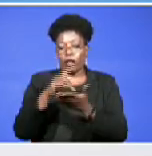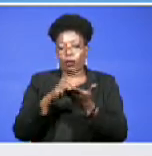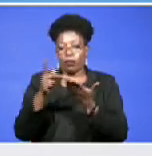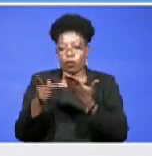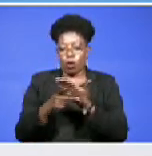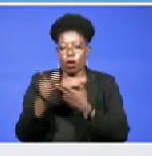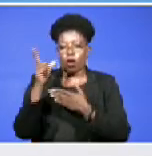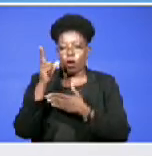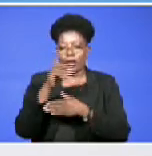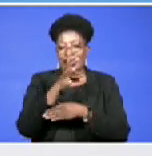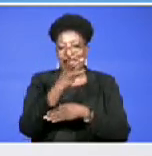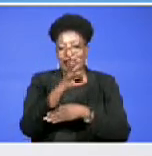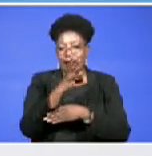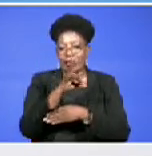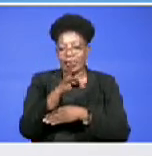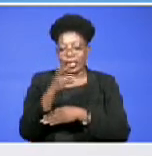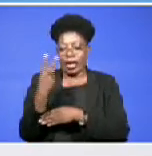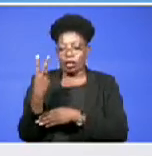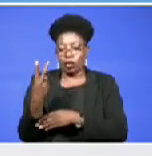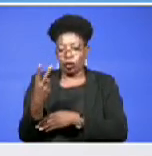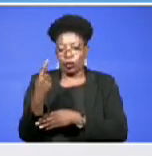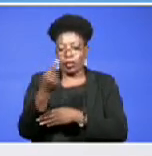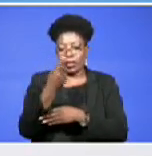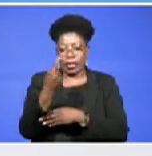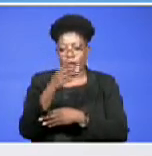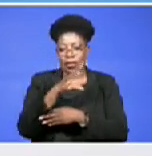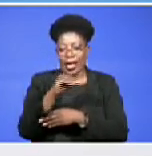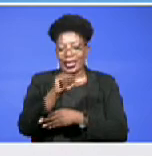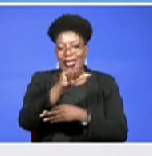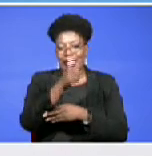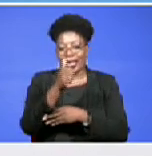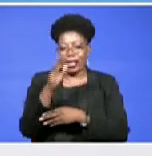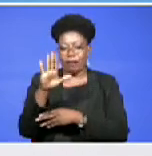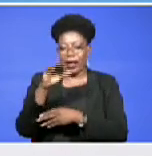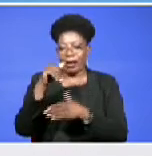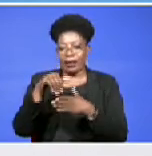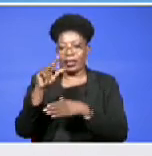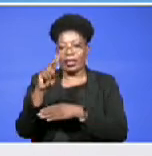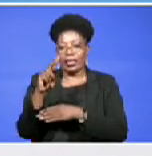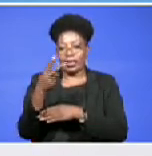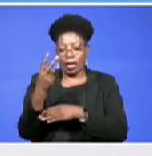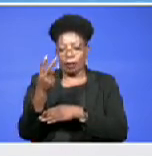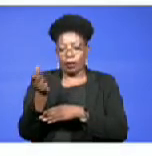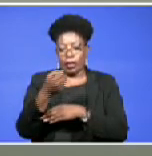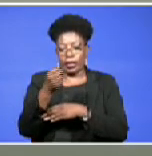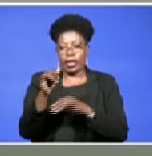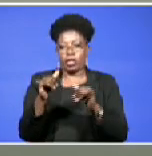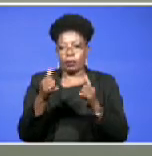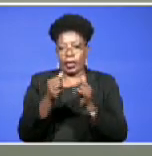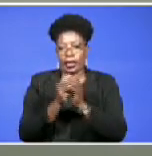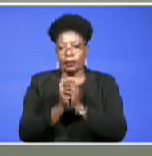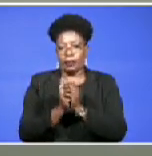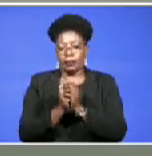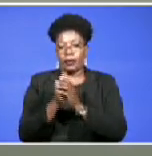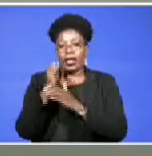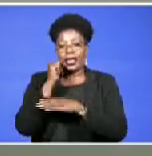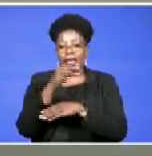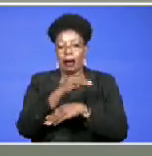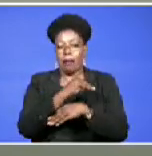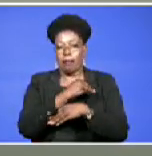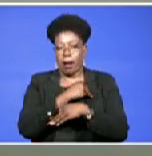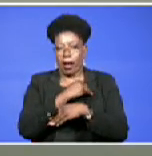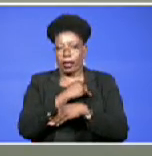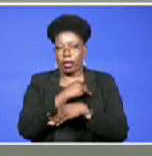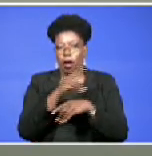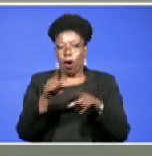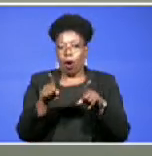was 17-2 in singles, 10-5 in doubles. Elena Mackey serving it up as well,